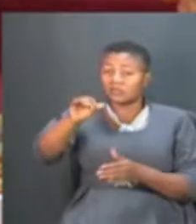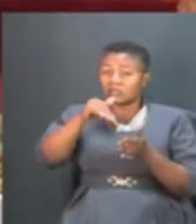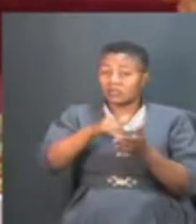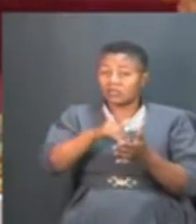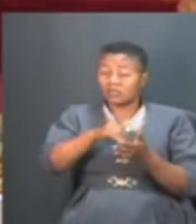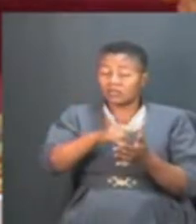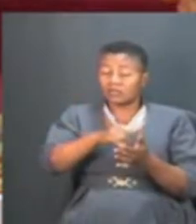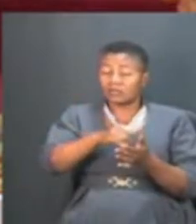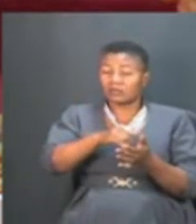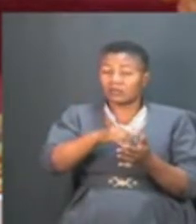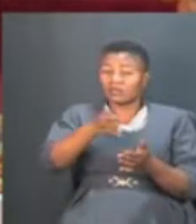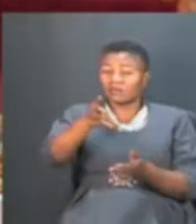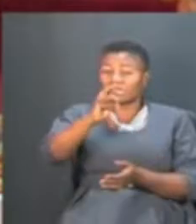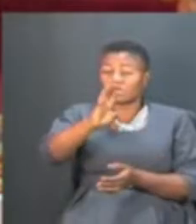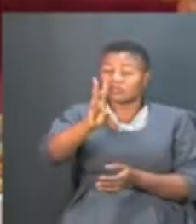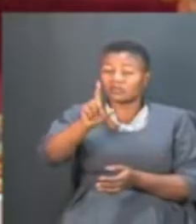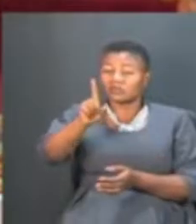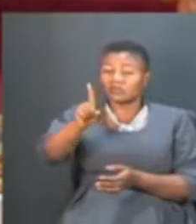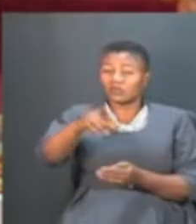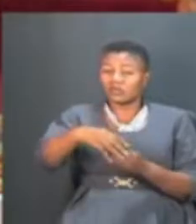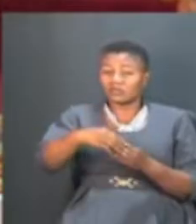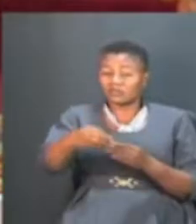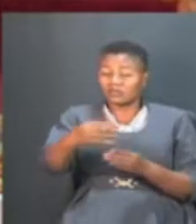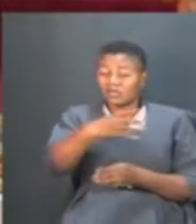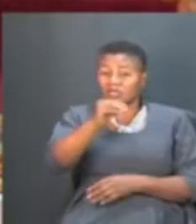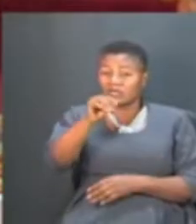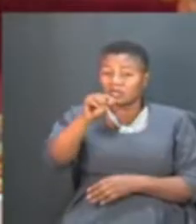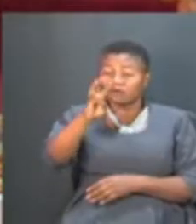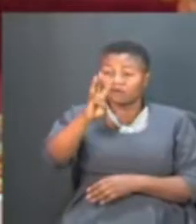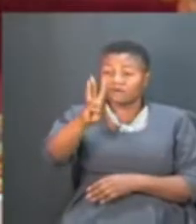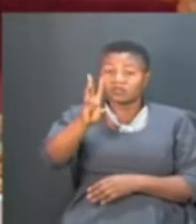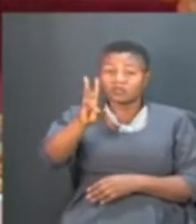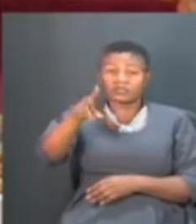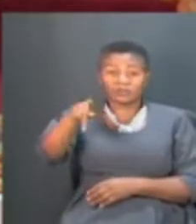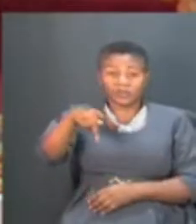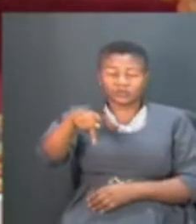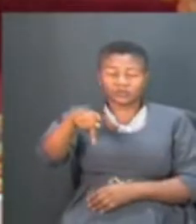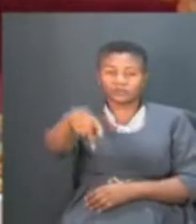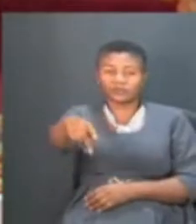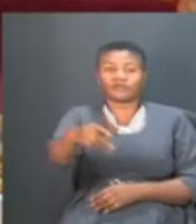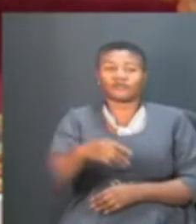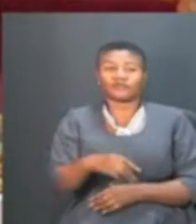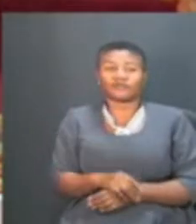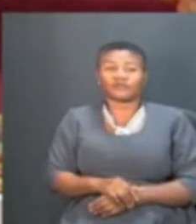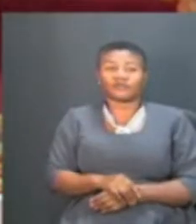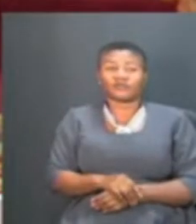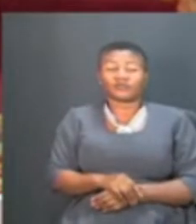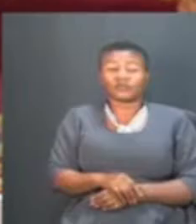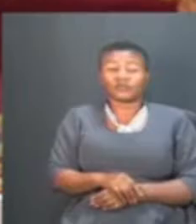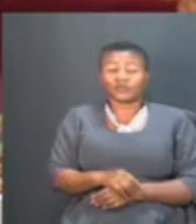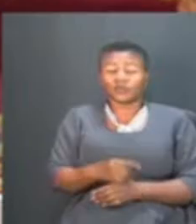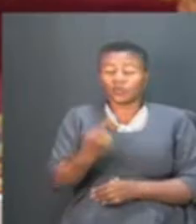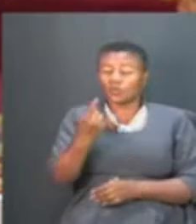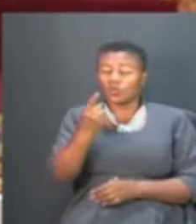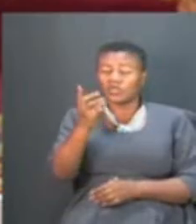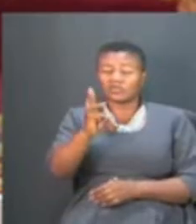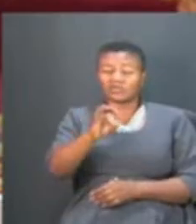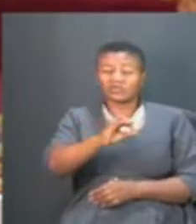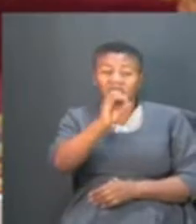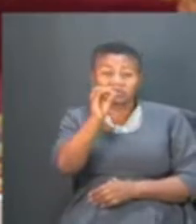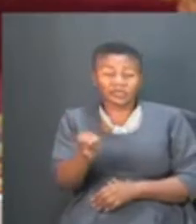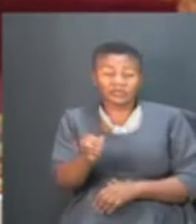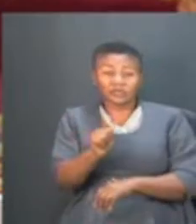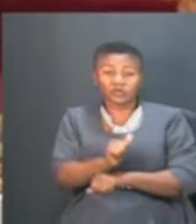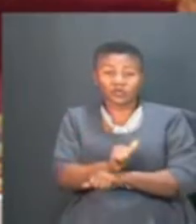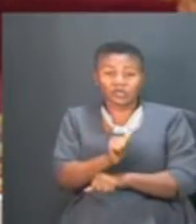307,888,461 Ghana cedis and 46 pesos. This one, the work physical progress is just 6%, and